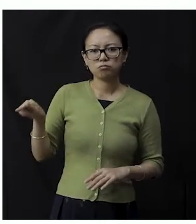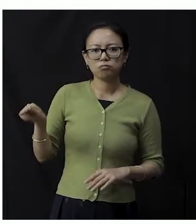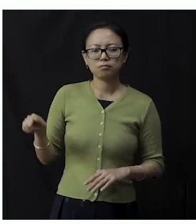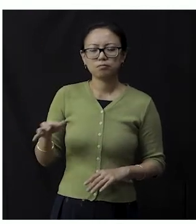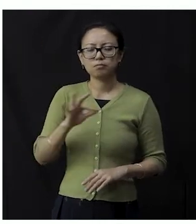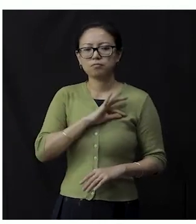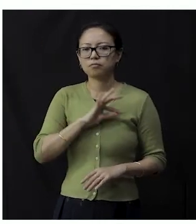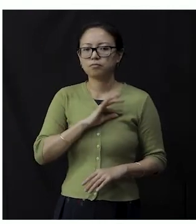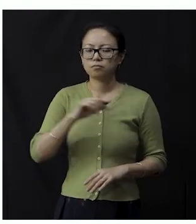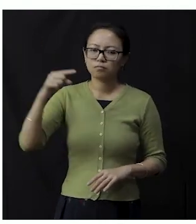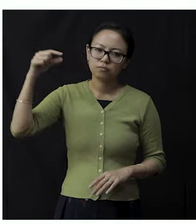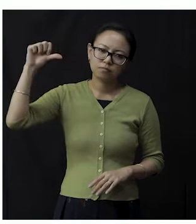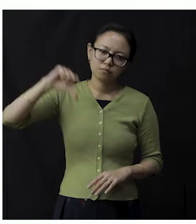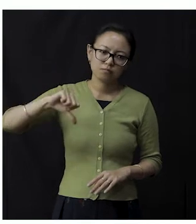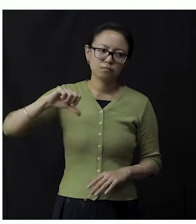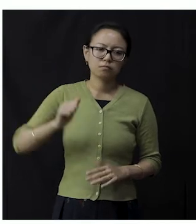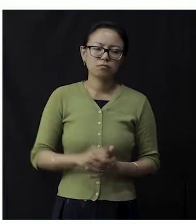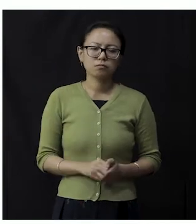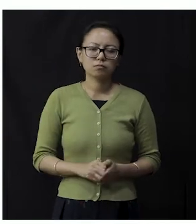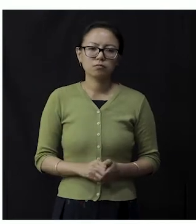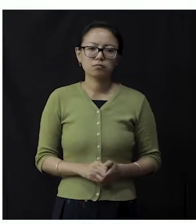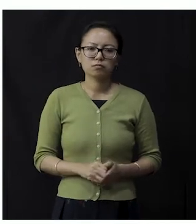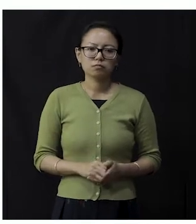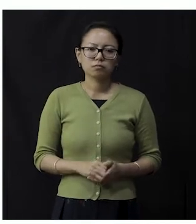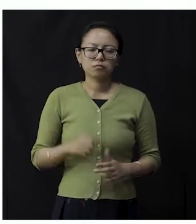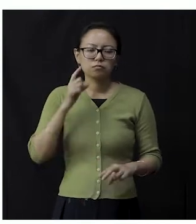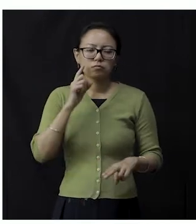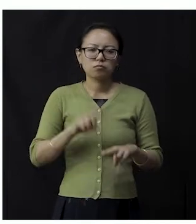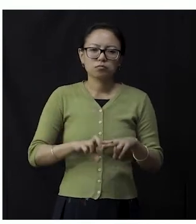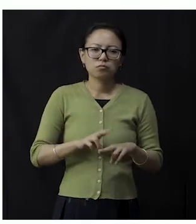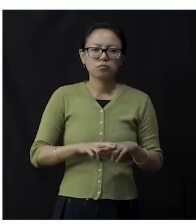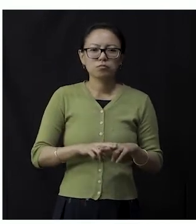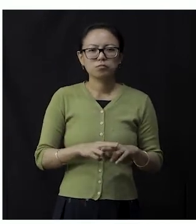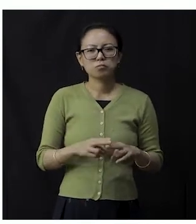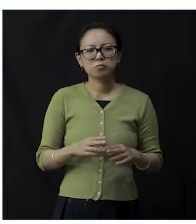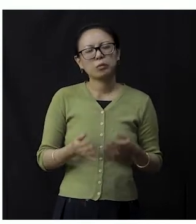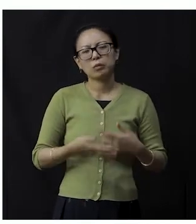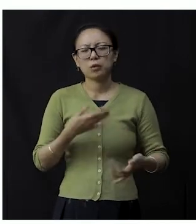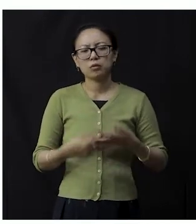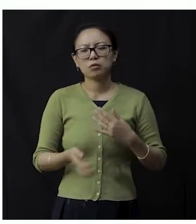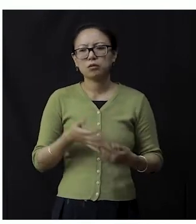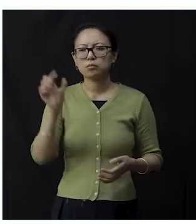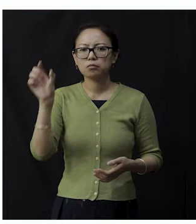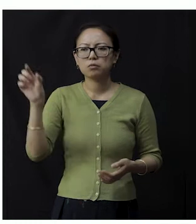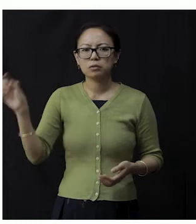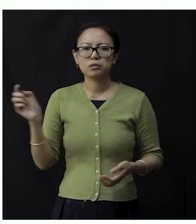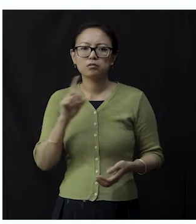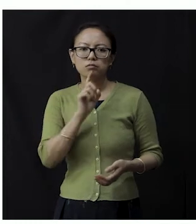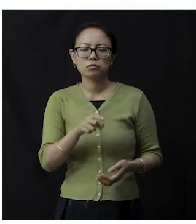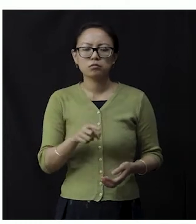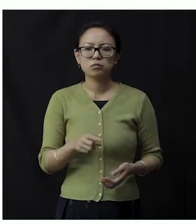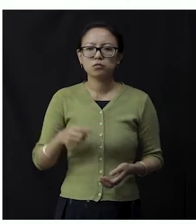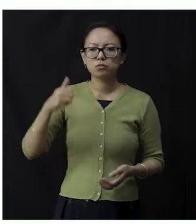Whenever anybody said good morning to the man with bad manners, he would say,